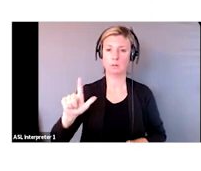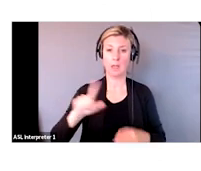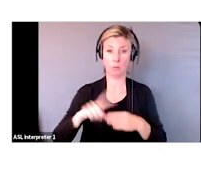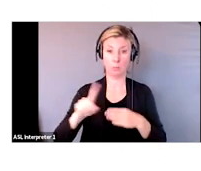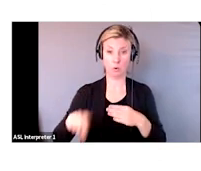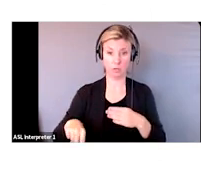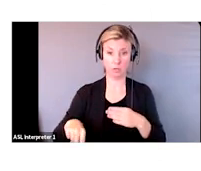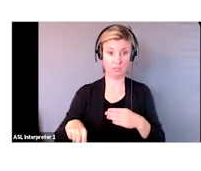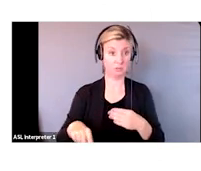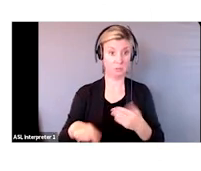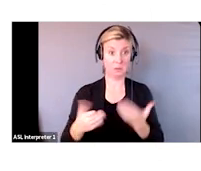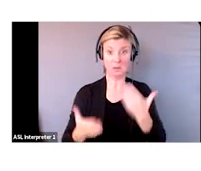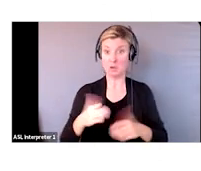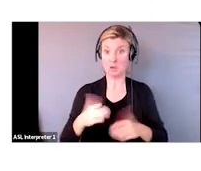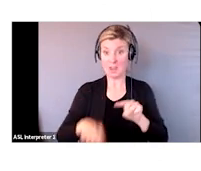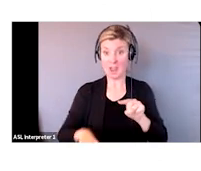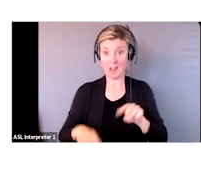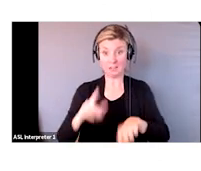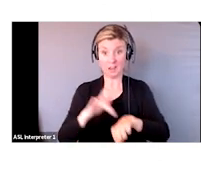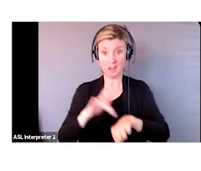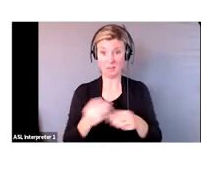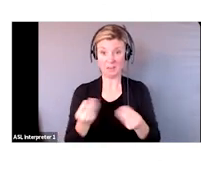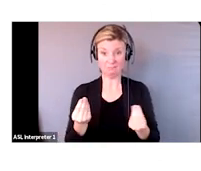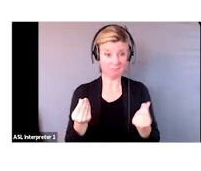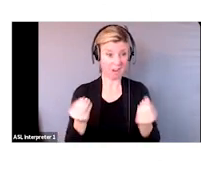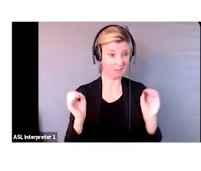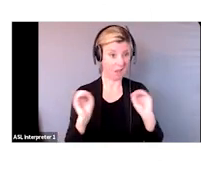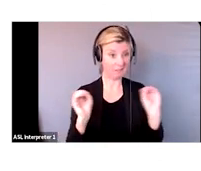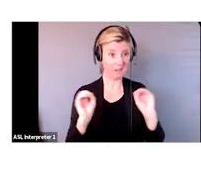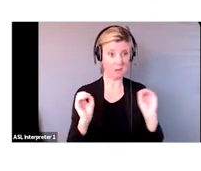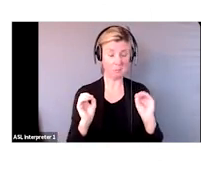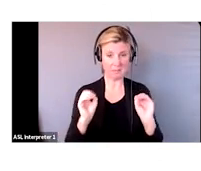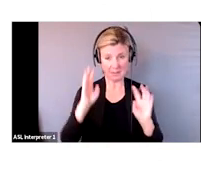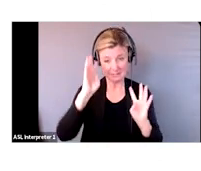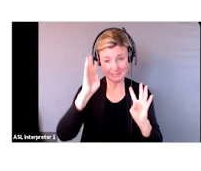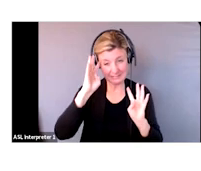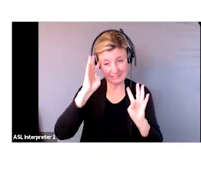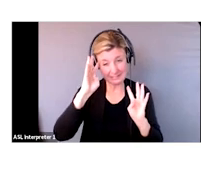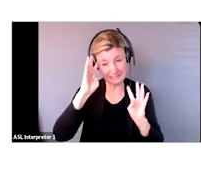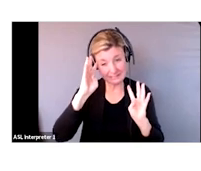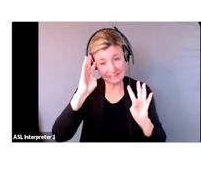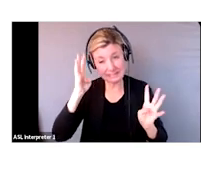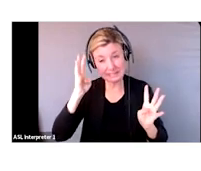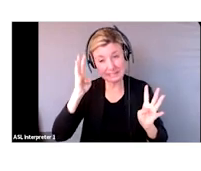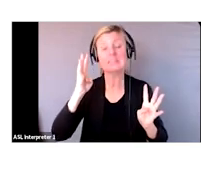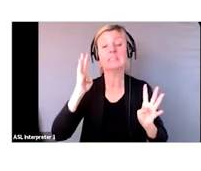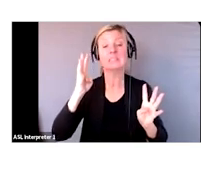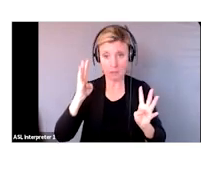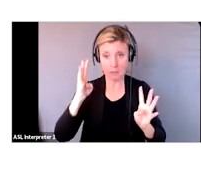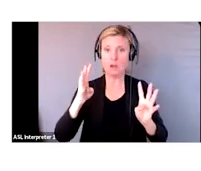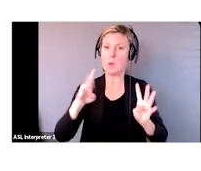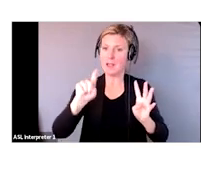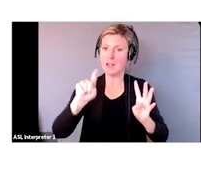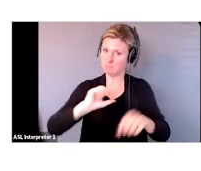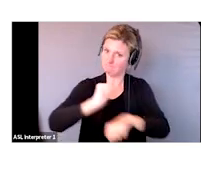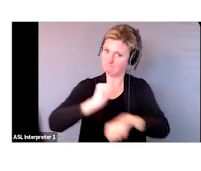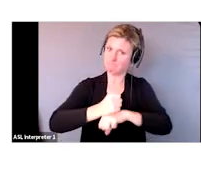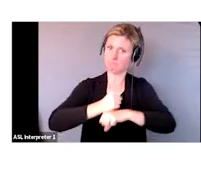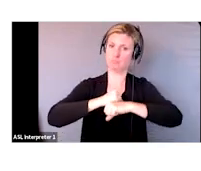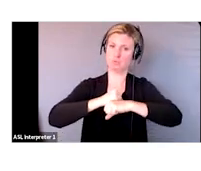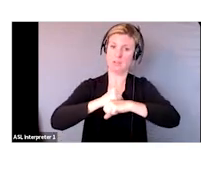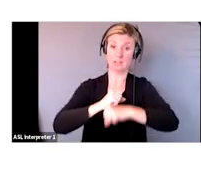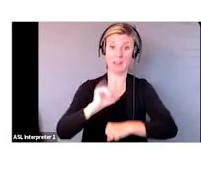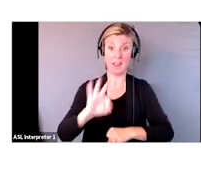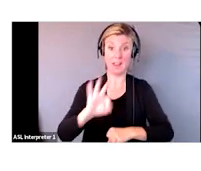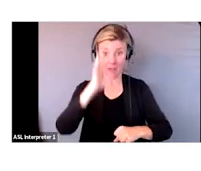90% of a startup's value can be in its IP. And if you don't protect that, what value do you have left? It can open up